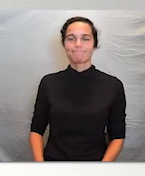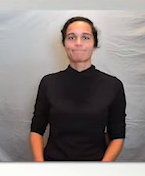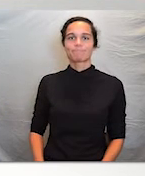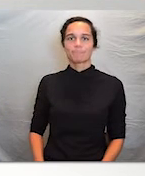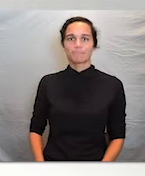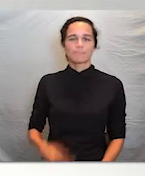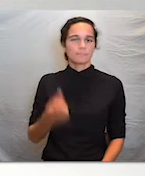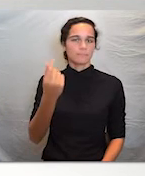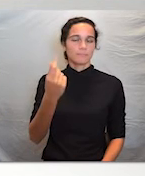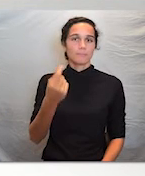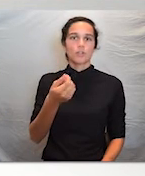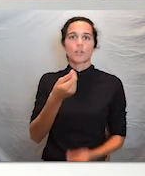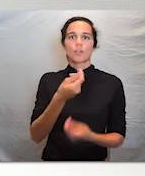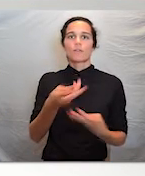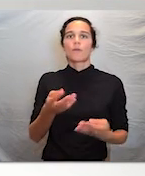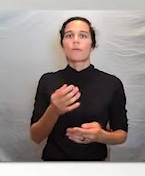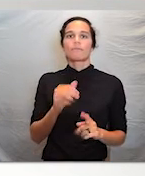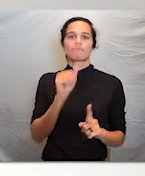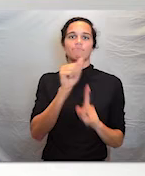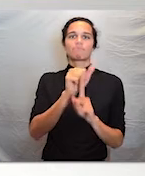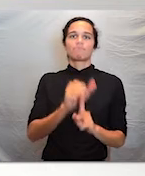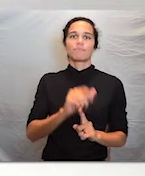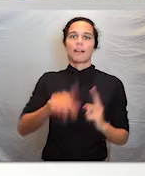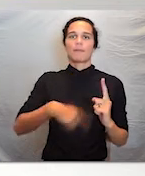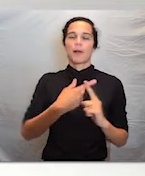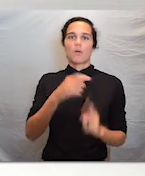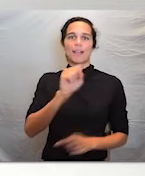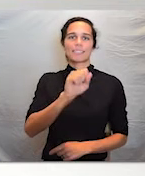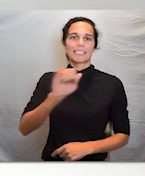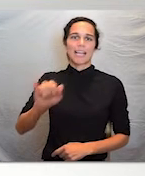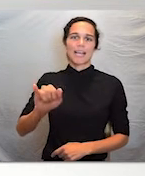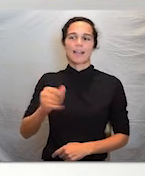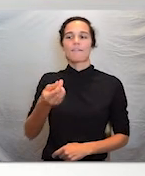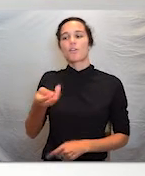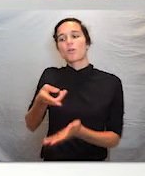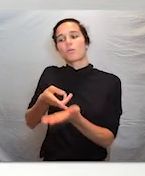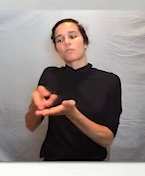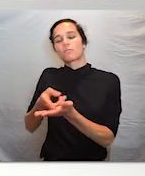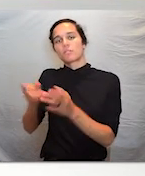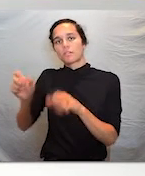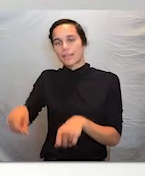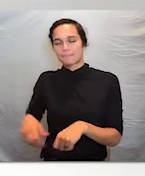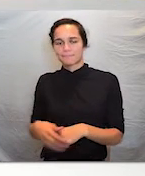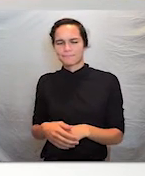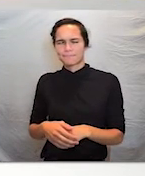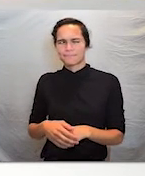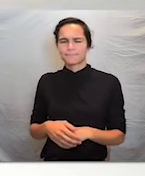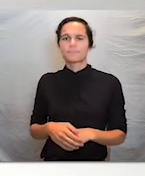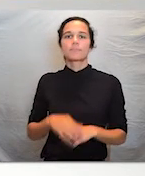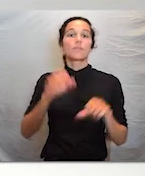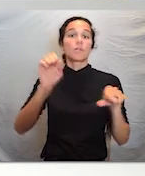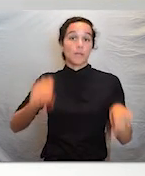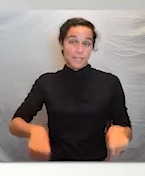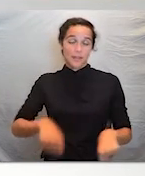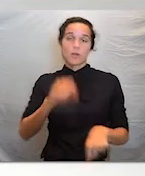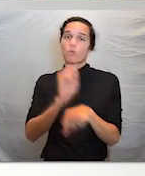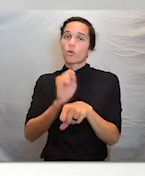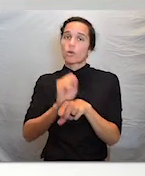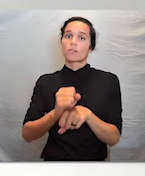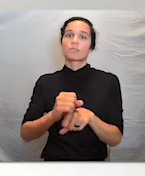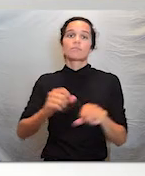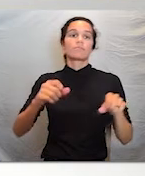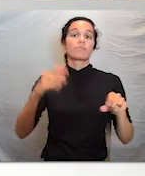to SSI, and there's some truth. You can work while on SSI,